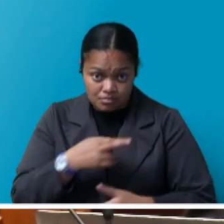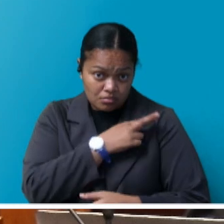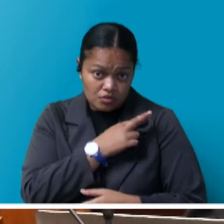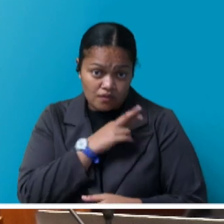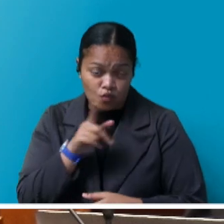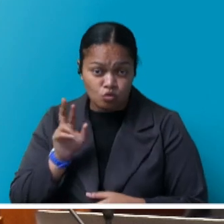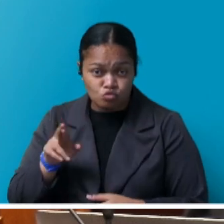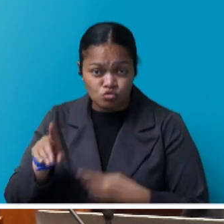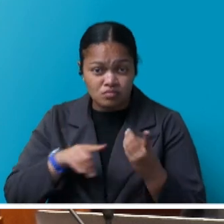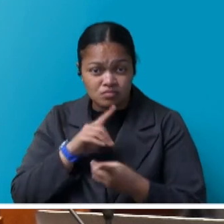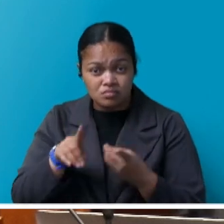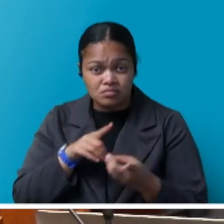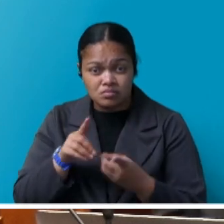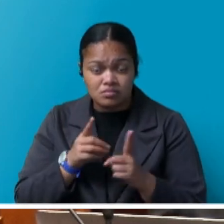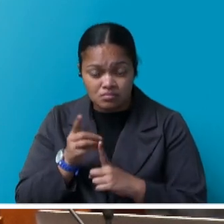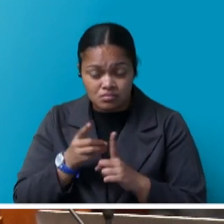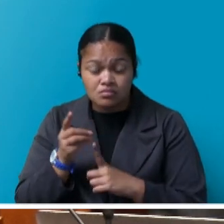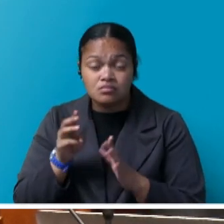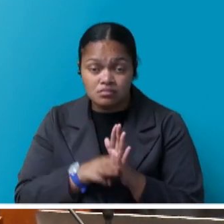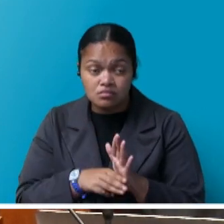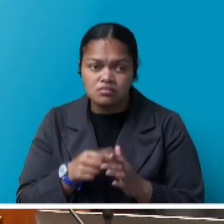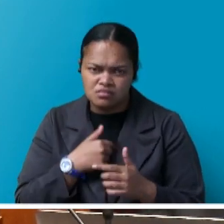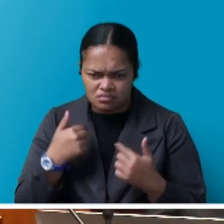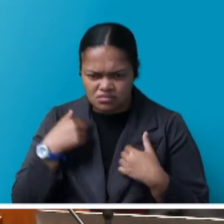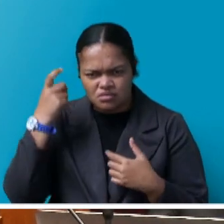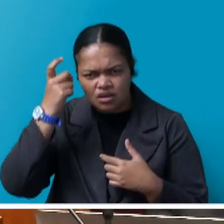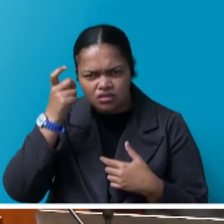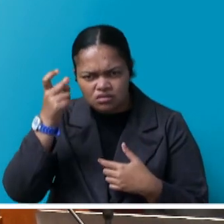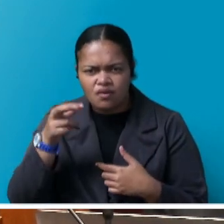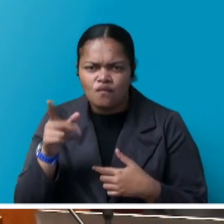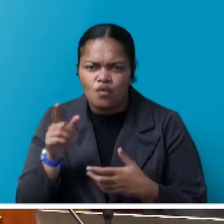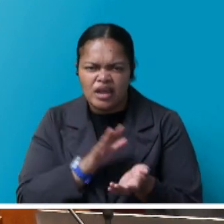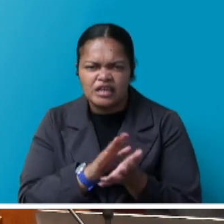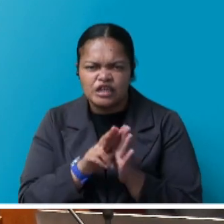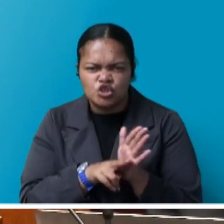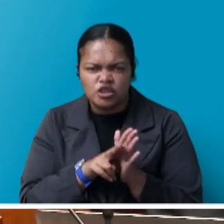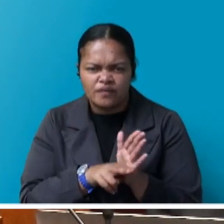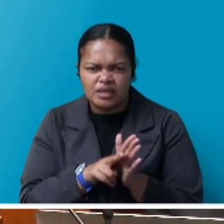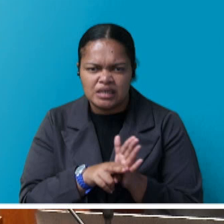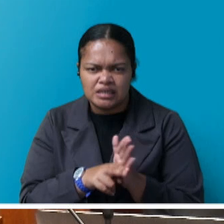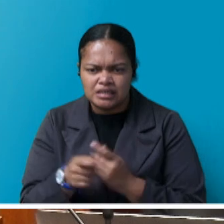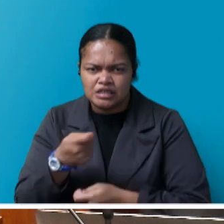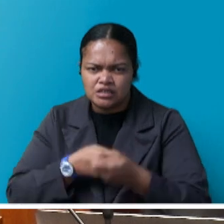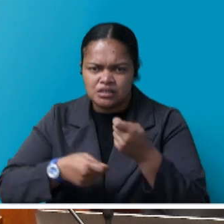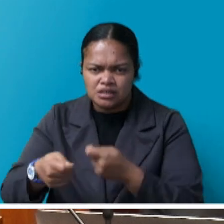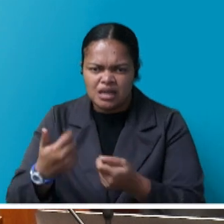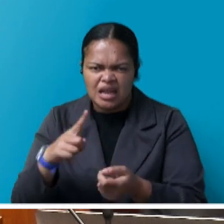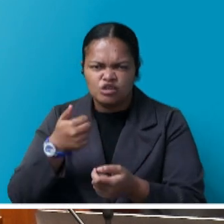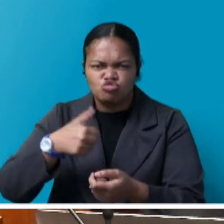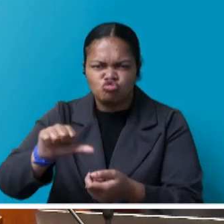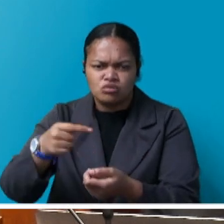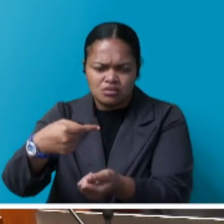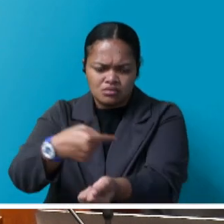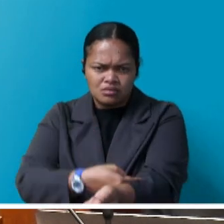am particularly concerned about the growing intersection between HIV transmission and the use of illicit drugs, which is becoming increasingly